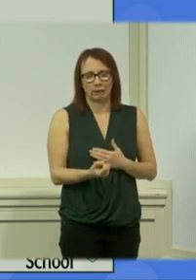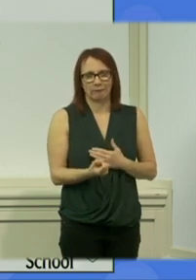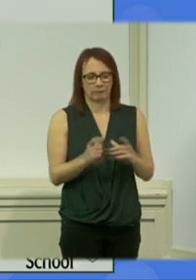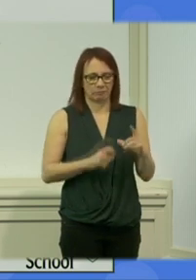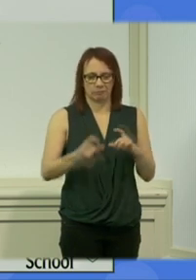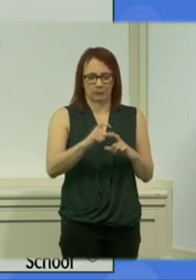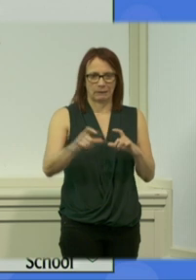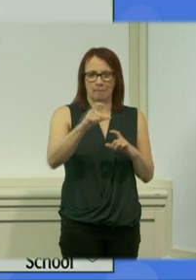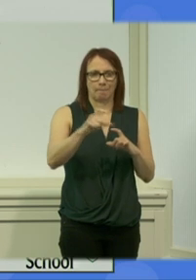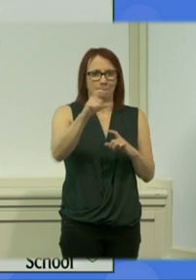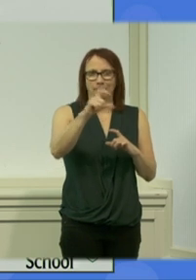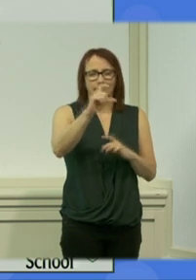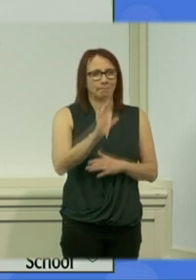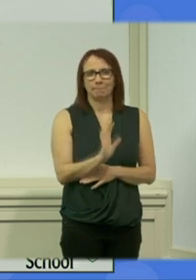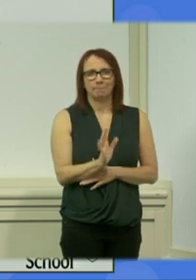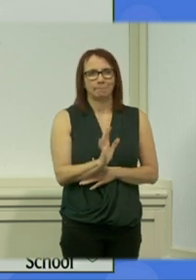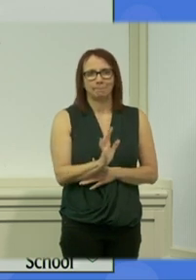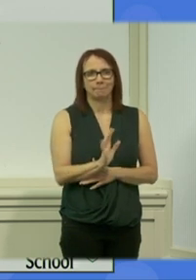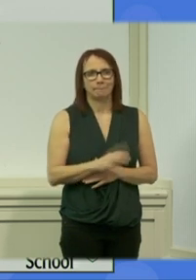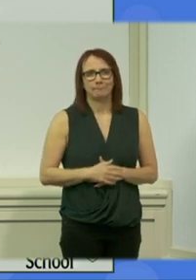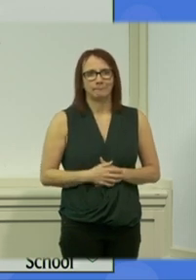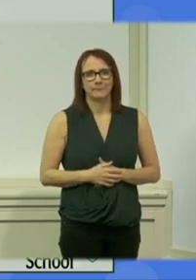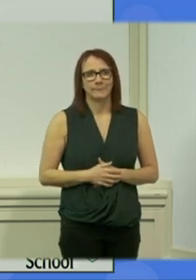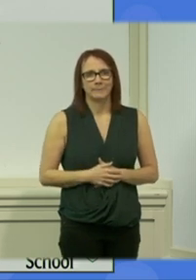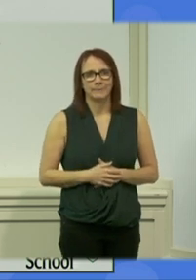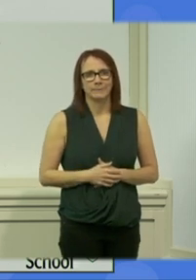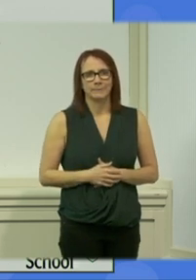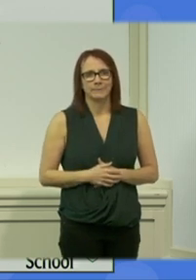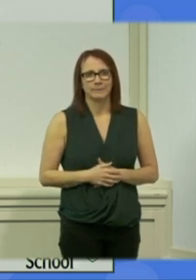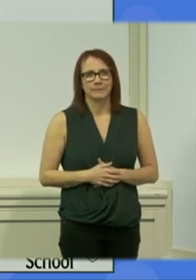debt. So